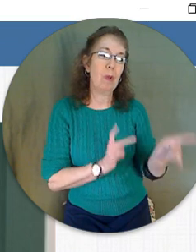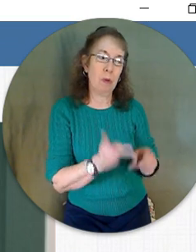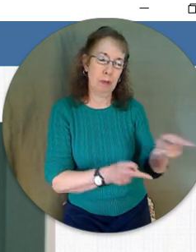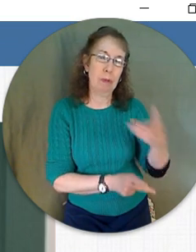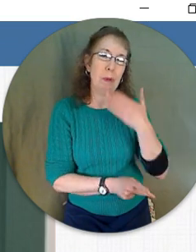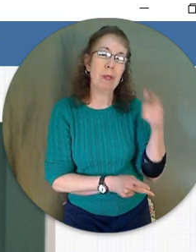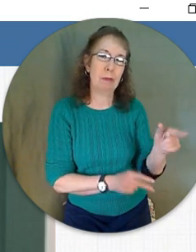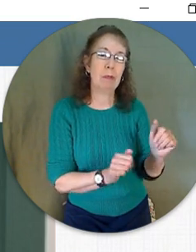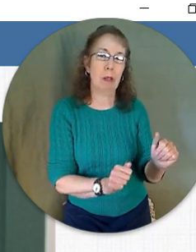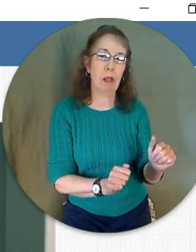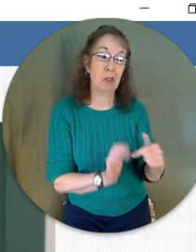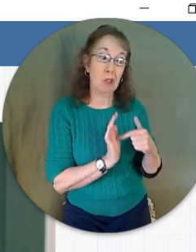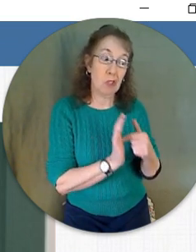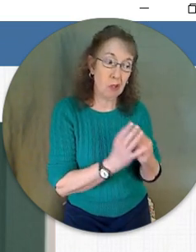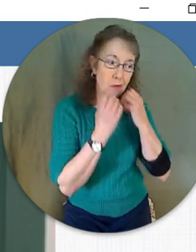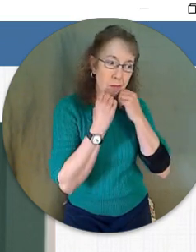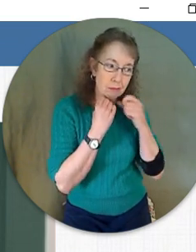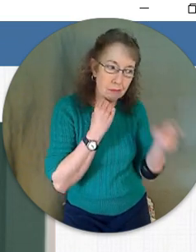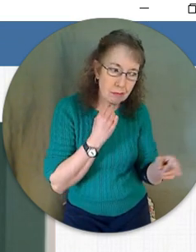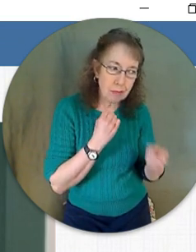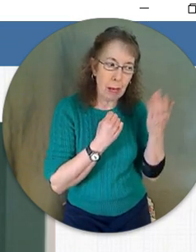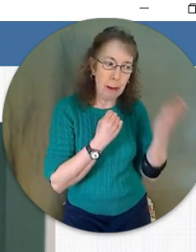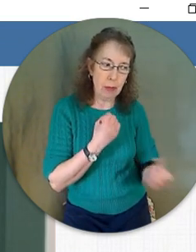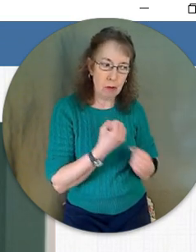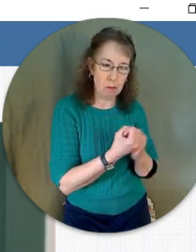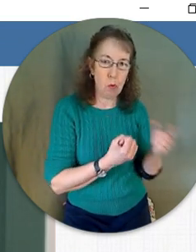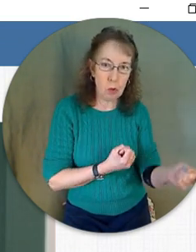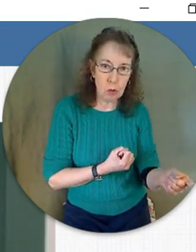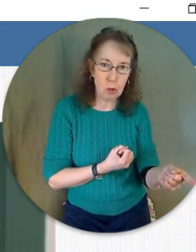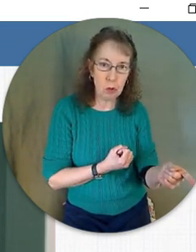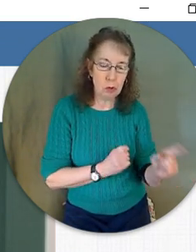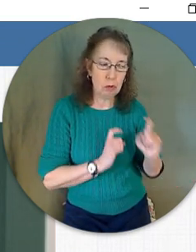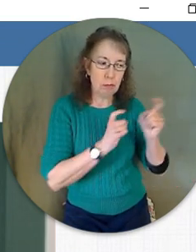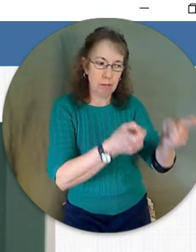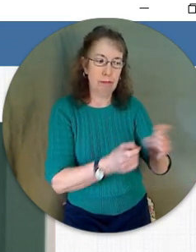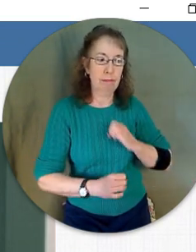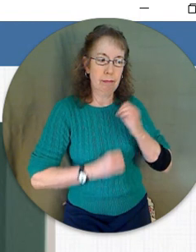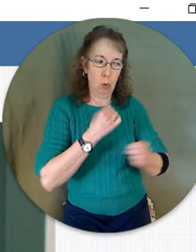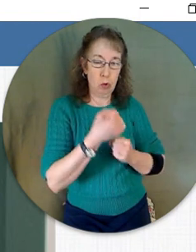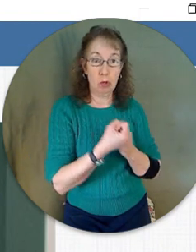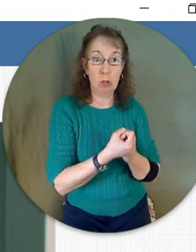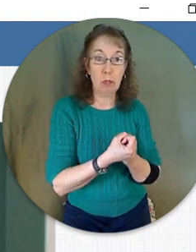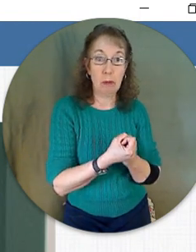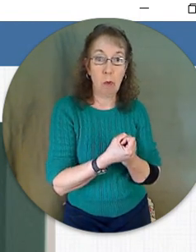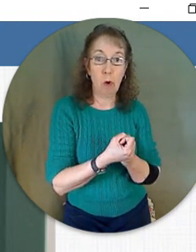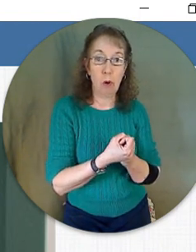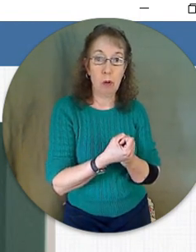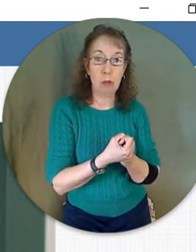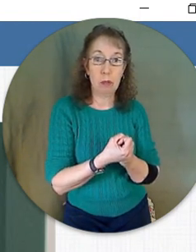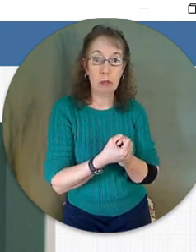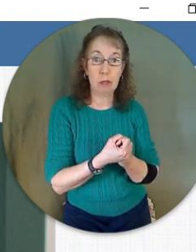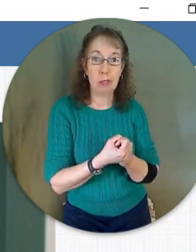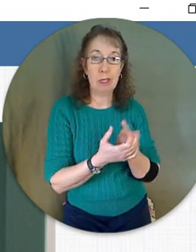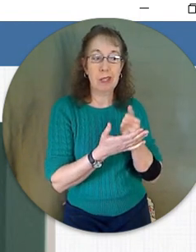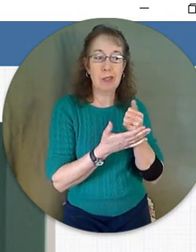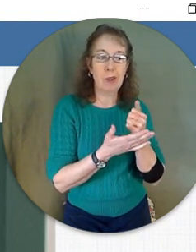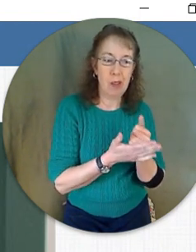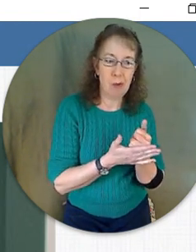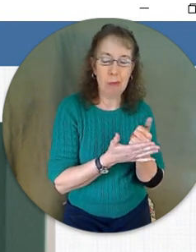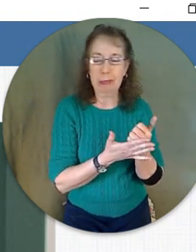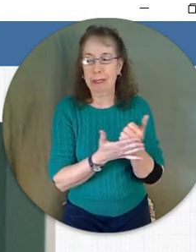can, show that you care for them, that you're there for them, give them emotional support to help counteract the